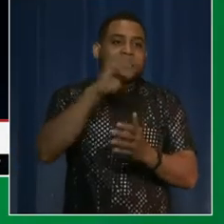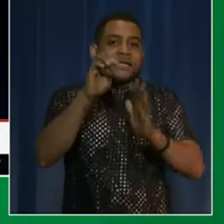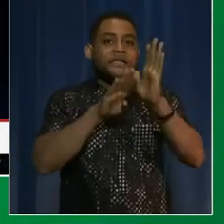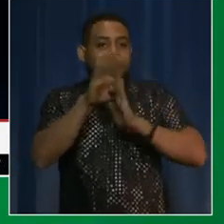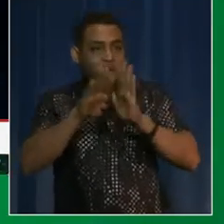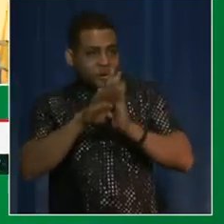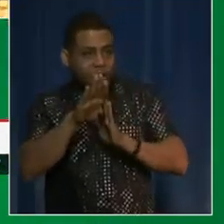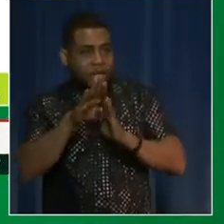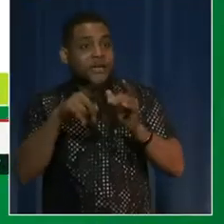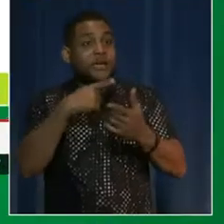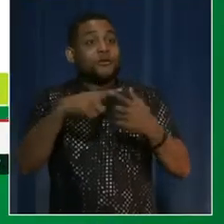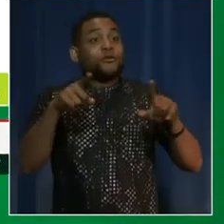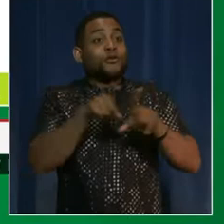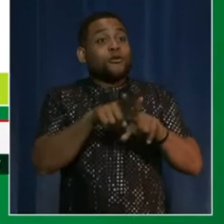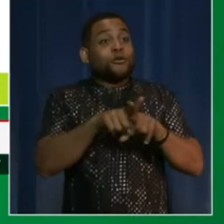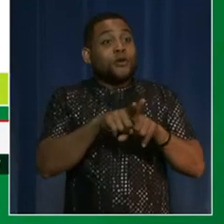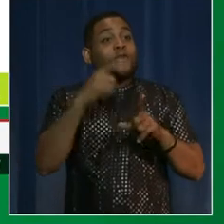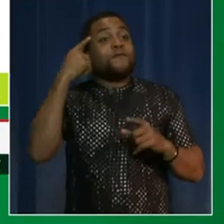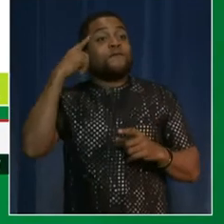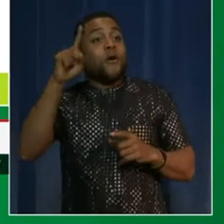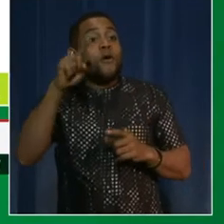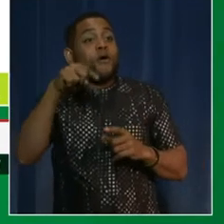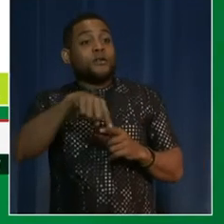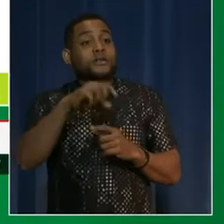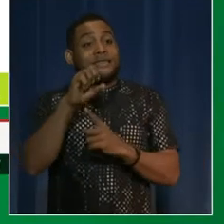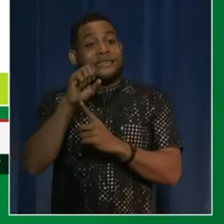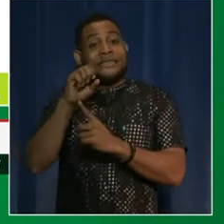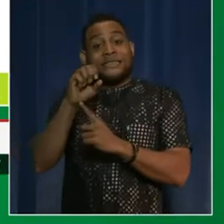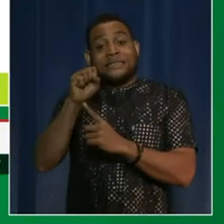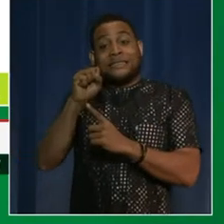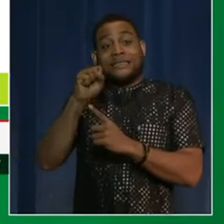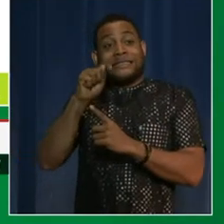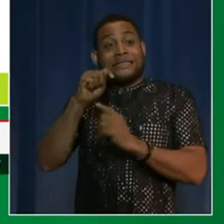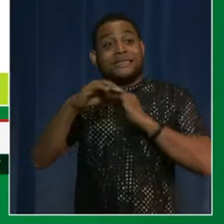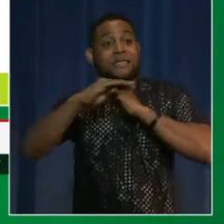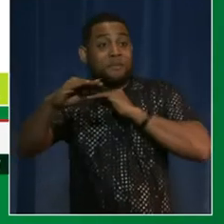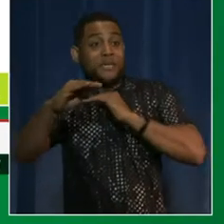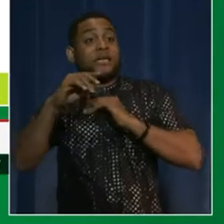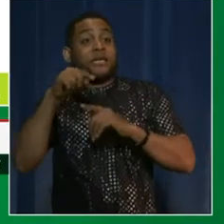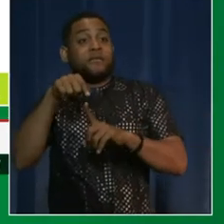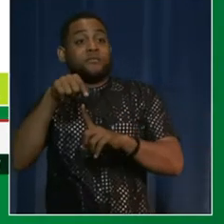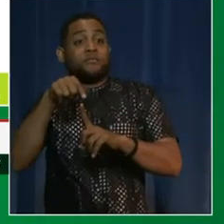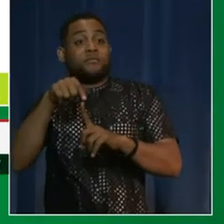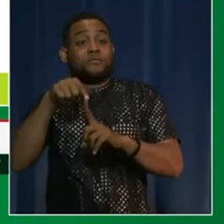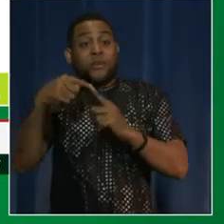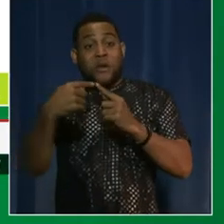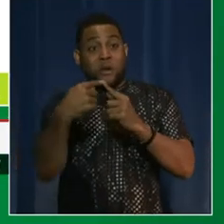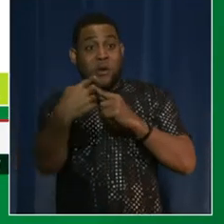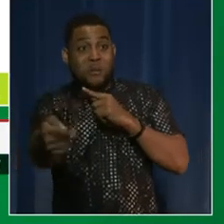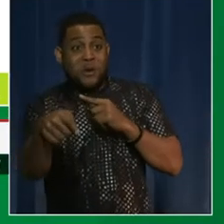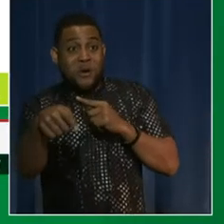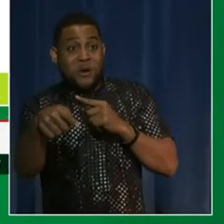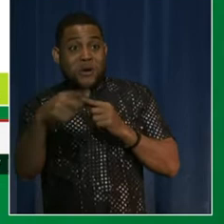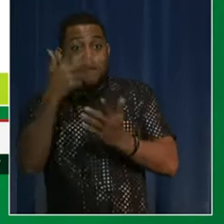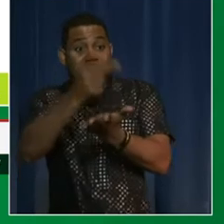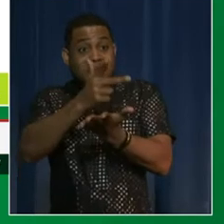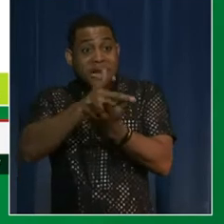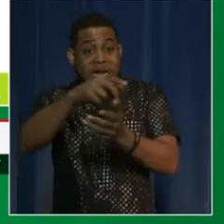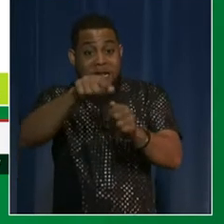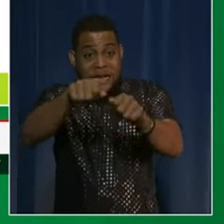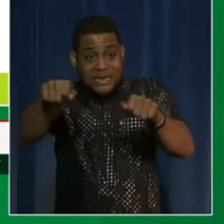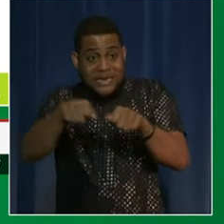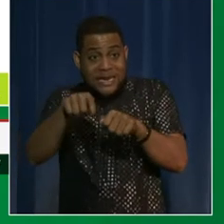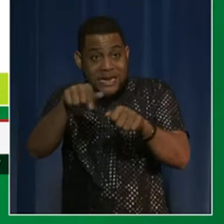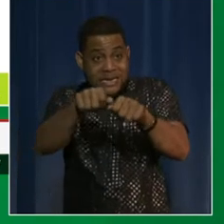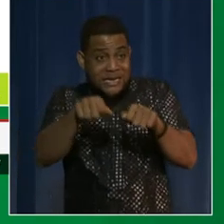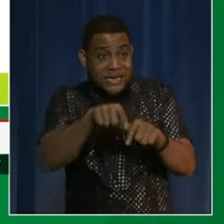Quarter, Turnkey, and Sibley Townhomes, and the adjacent parking lot, and that's in Ward 6, right